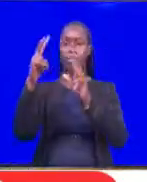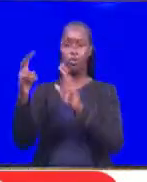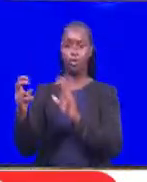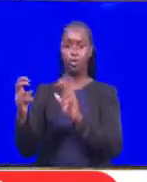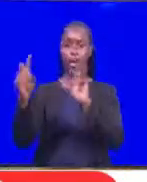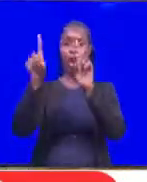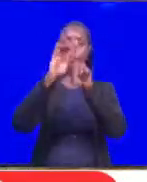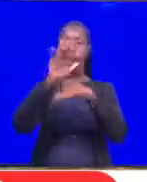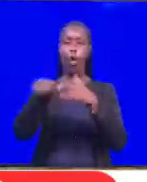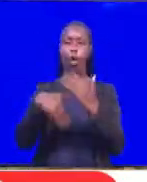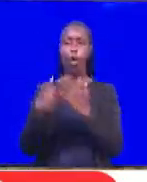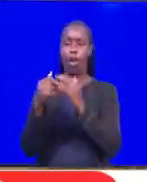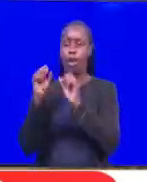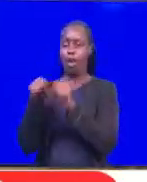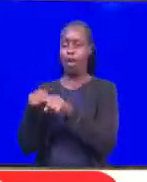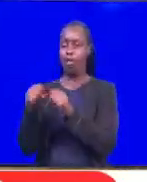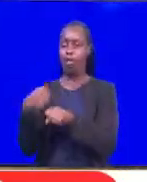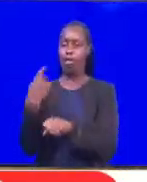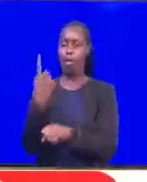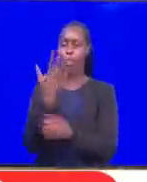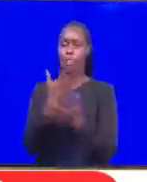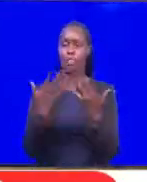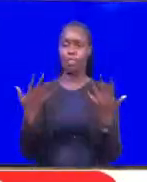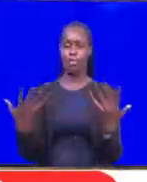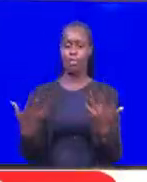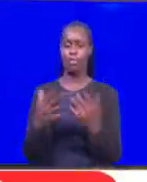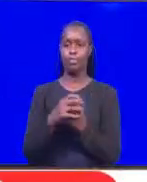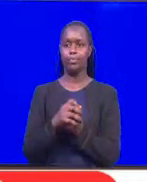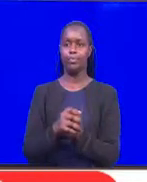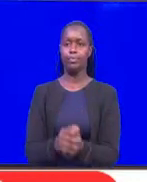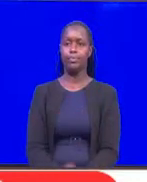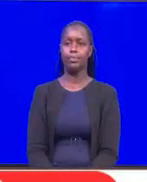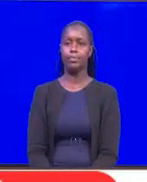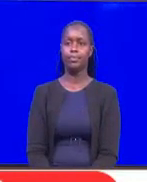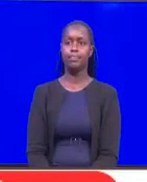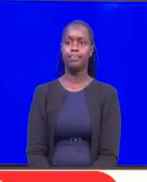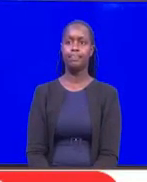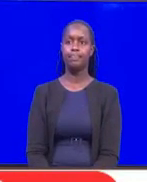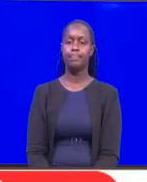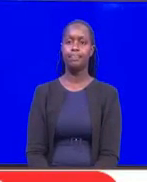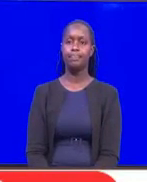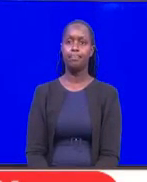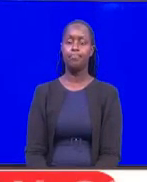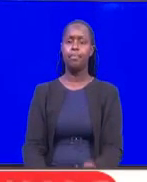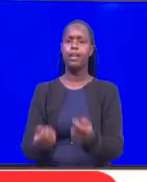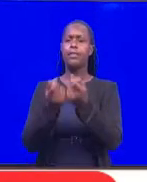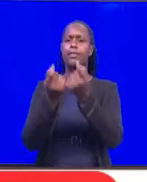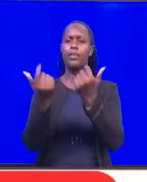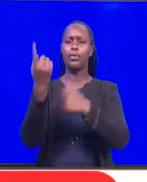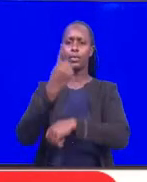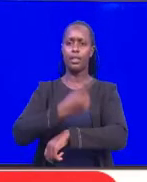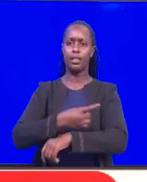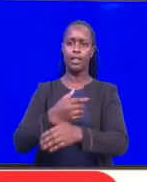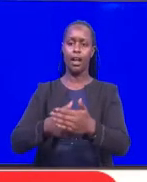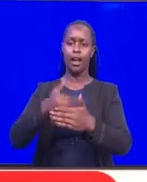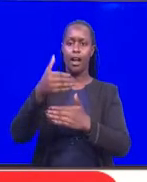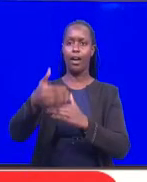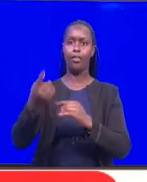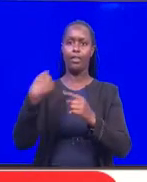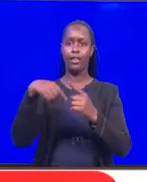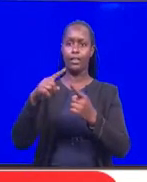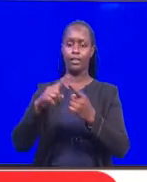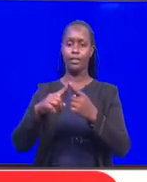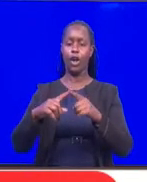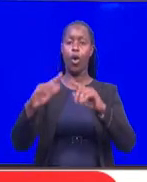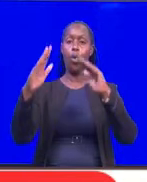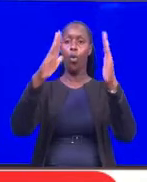common stand. Apul Kamau, TV47. Now, a few days after the Kenya Meteorological